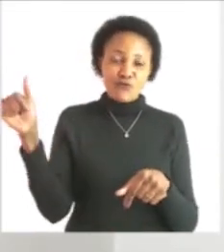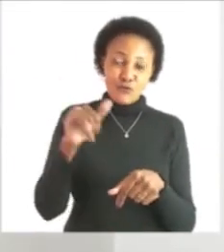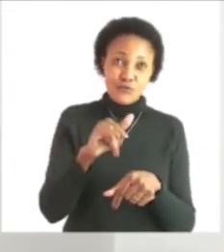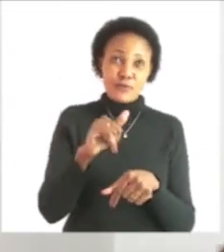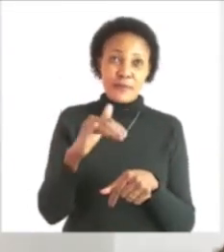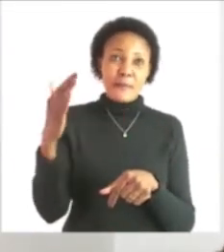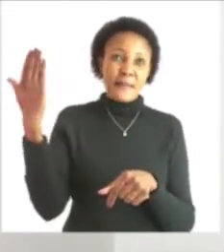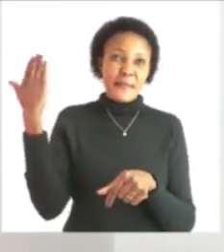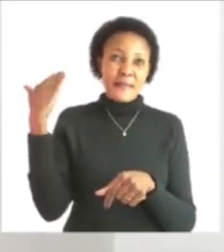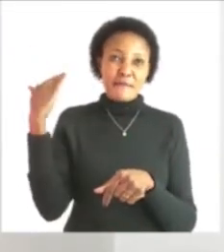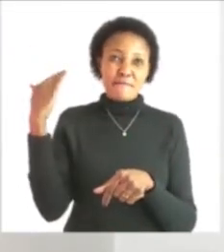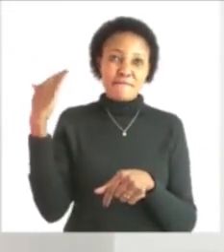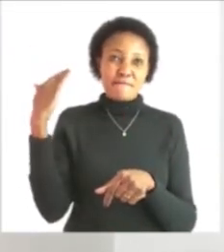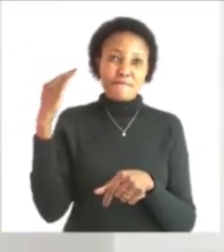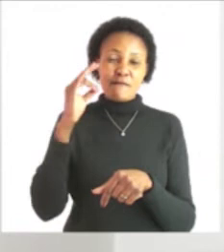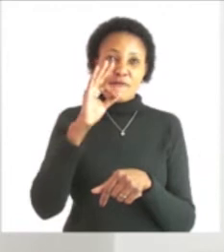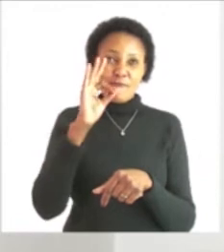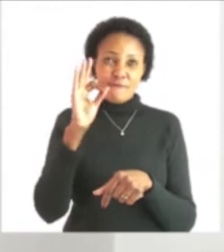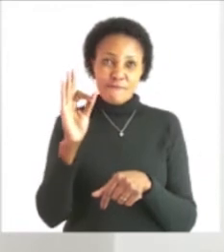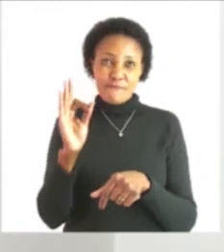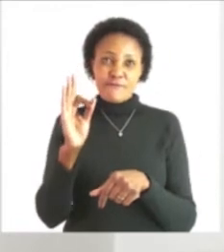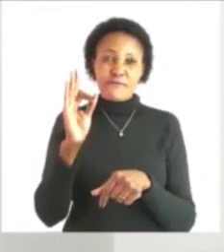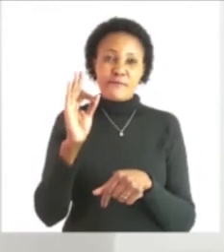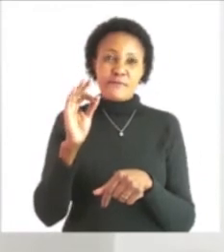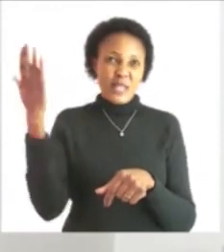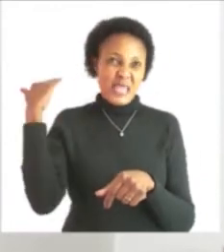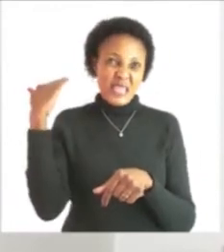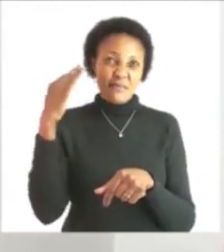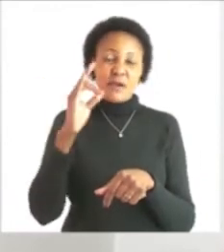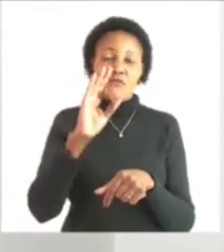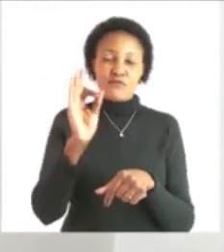past tense, we flew.